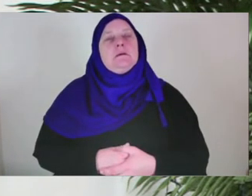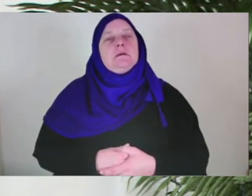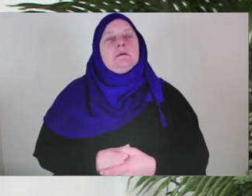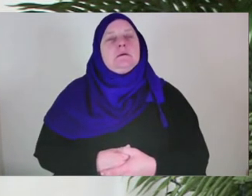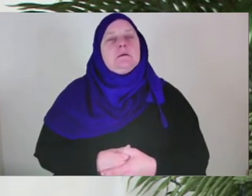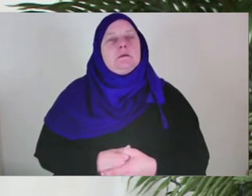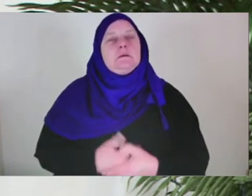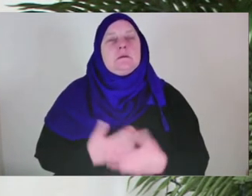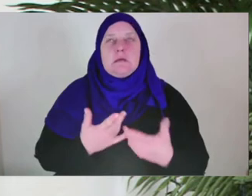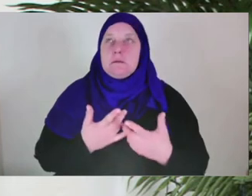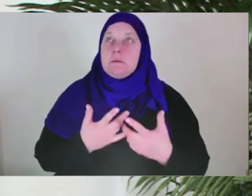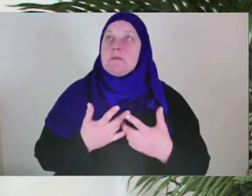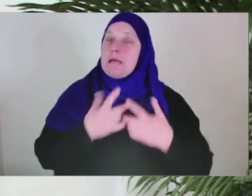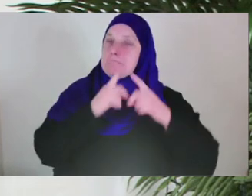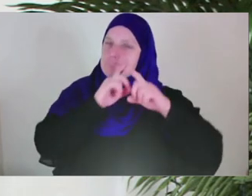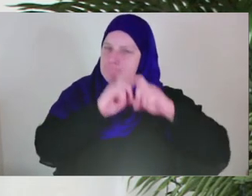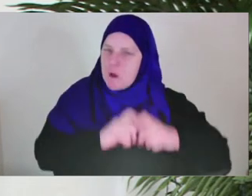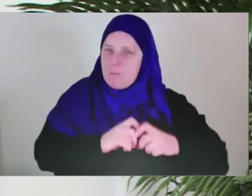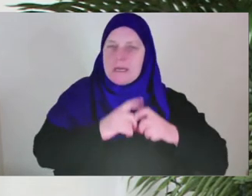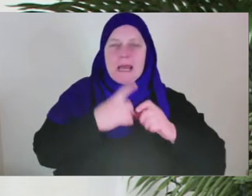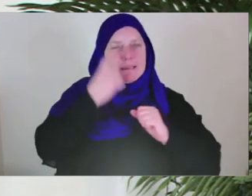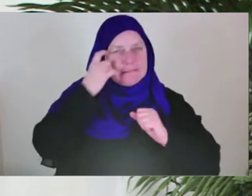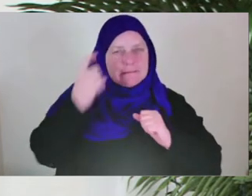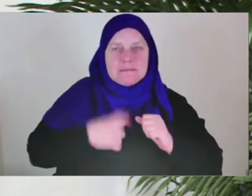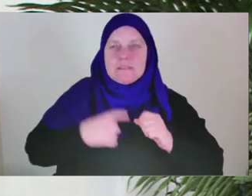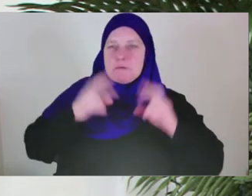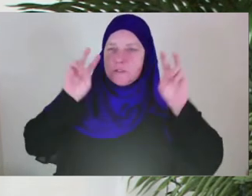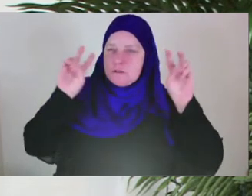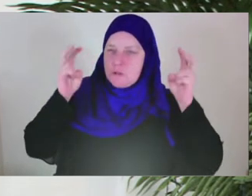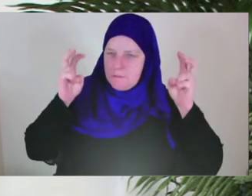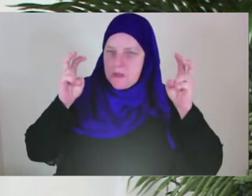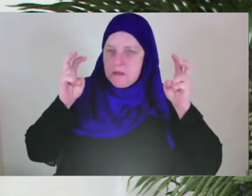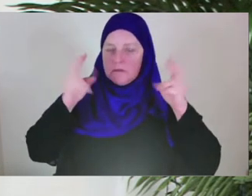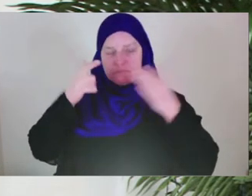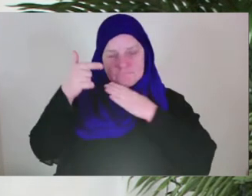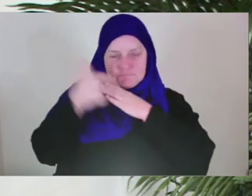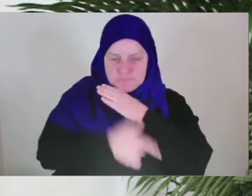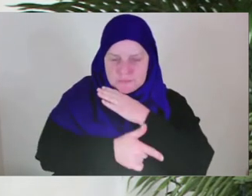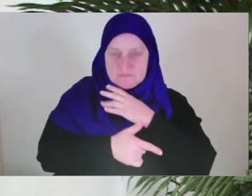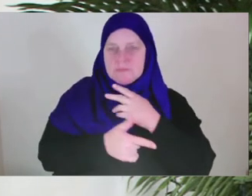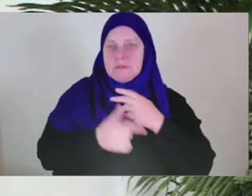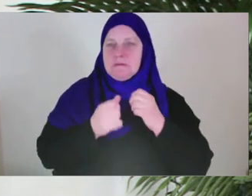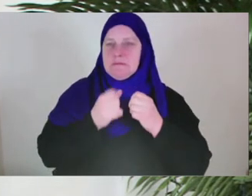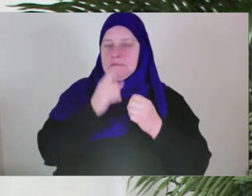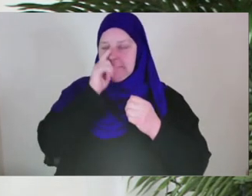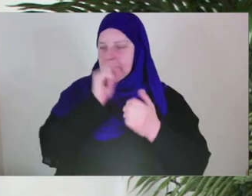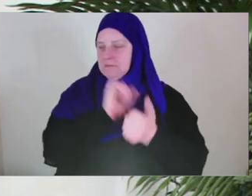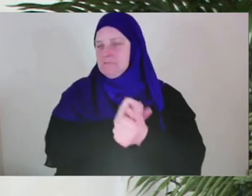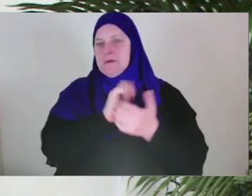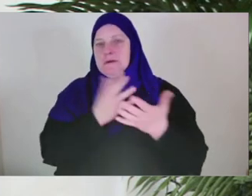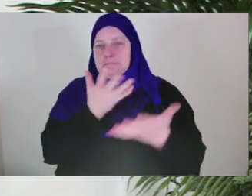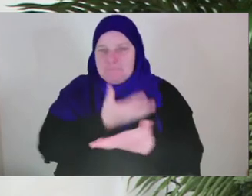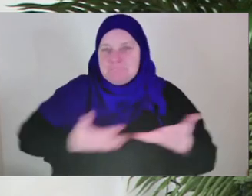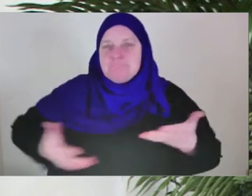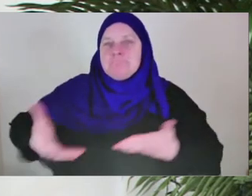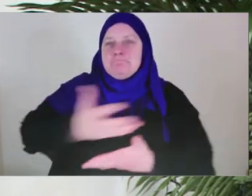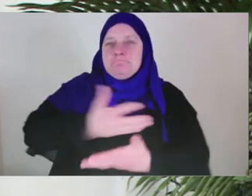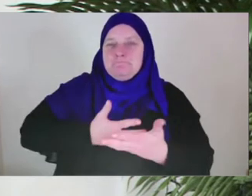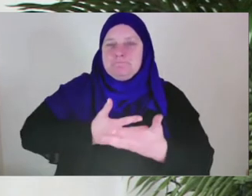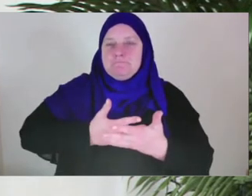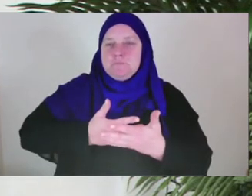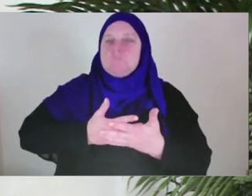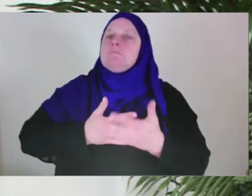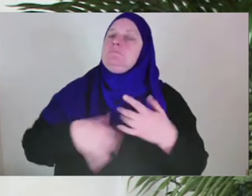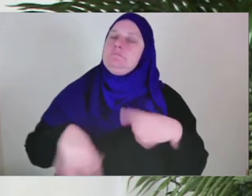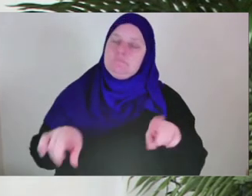detailed and very serious topic in more depth and a lot more freely as well. And it gives our scholars a chance to reply in that same